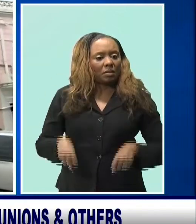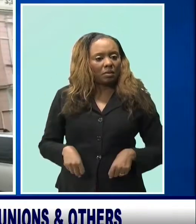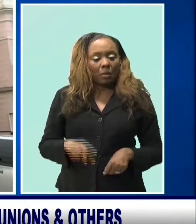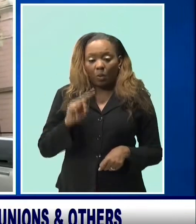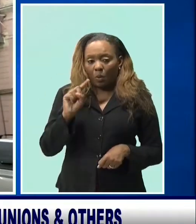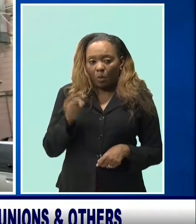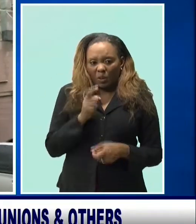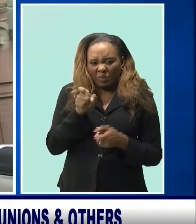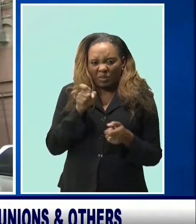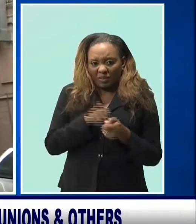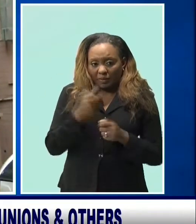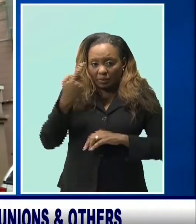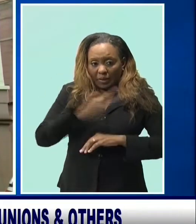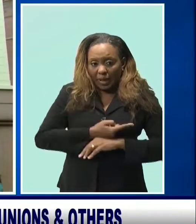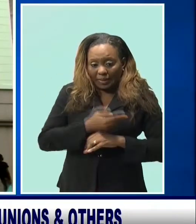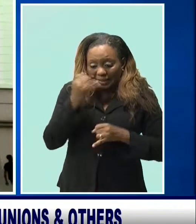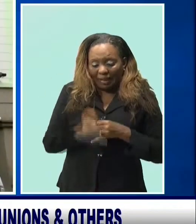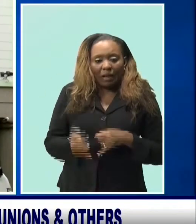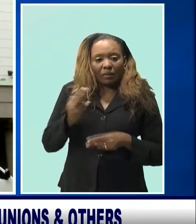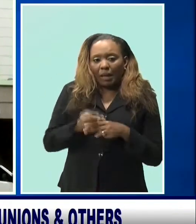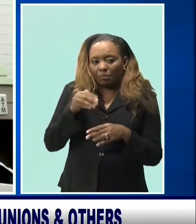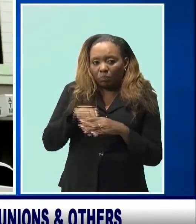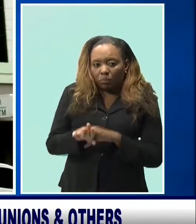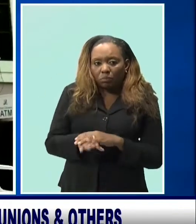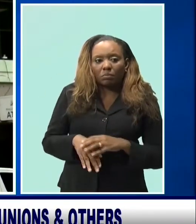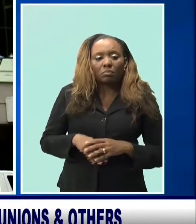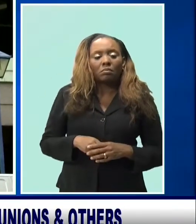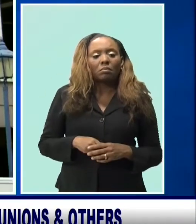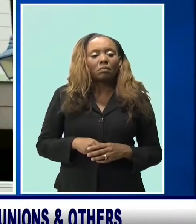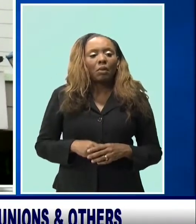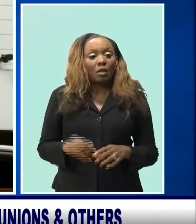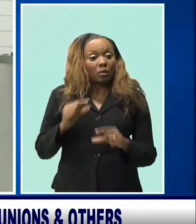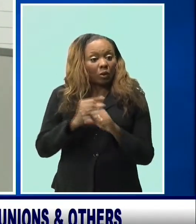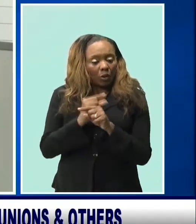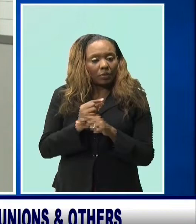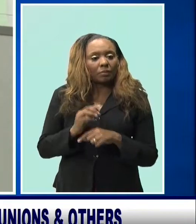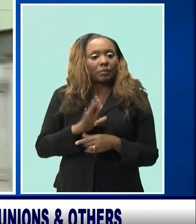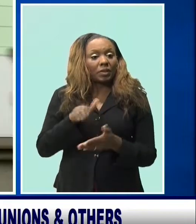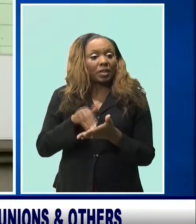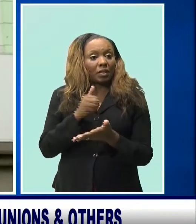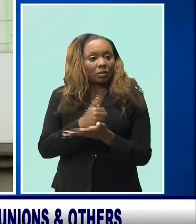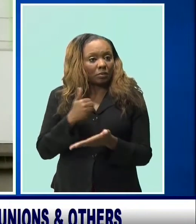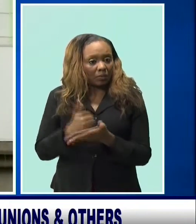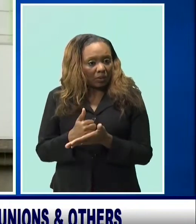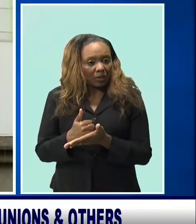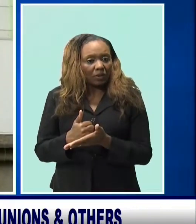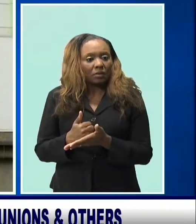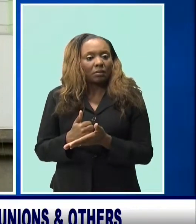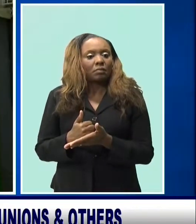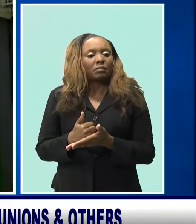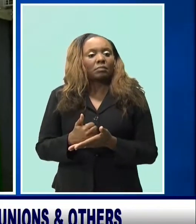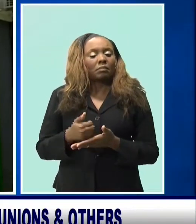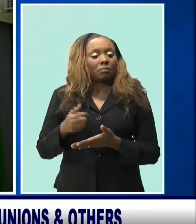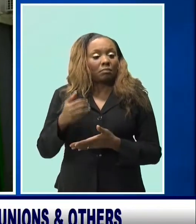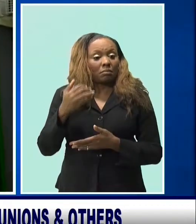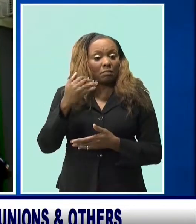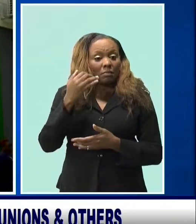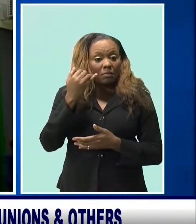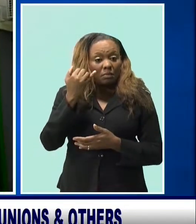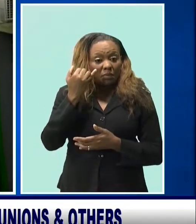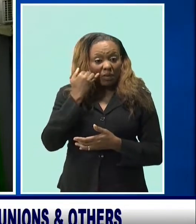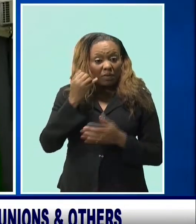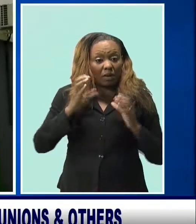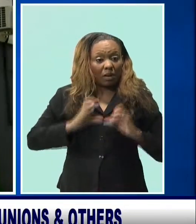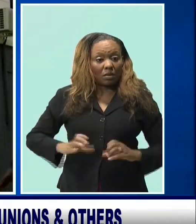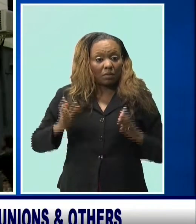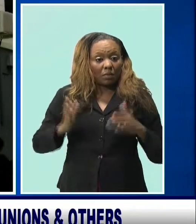entry on given days. As it relates to security, the Central Bank and FSC have also advised that in cases where